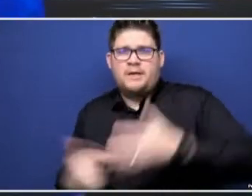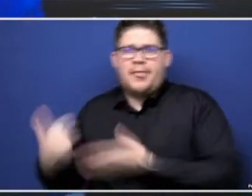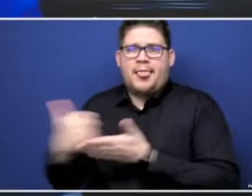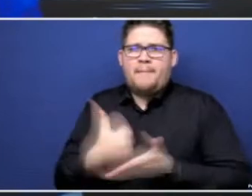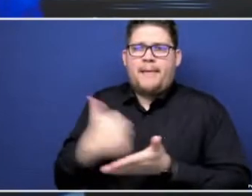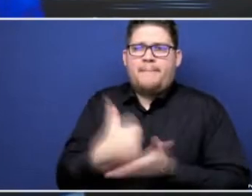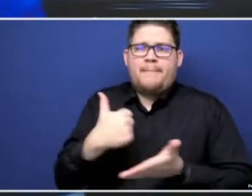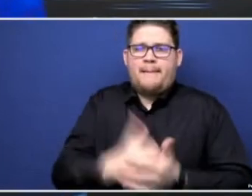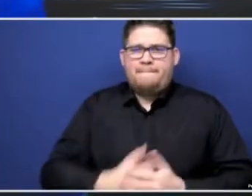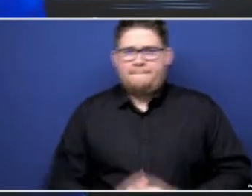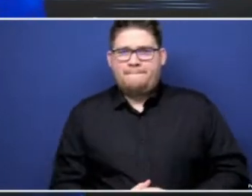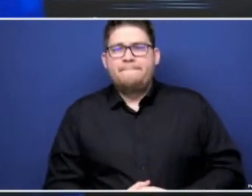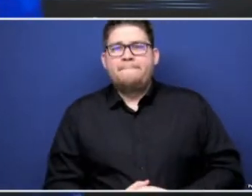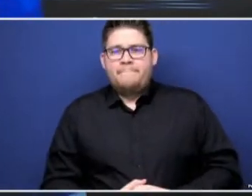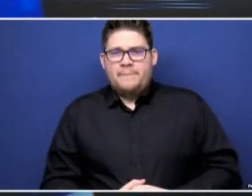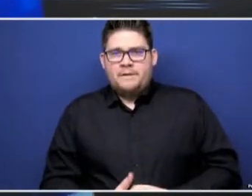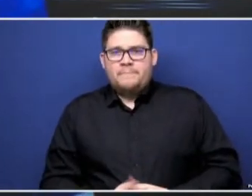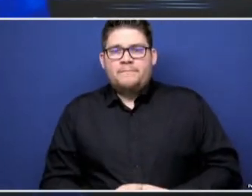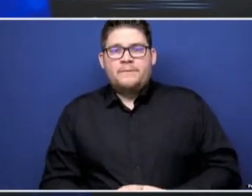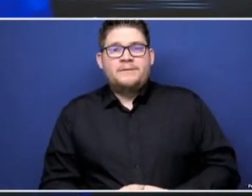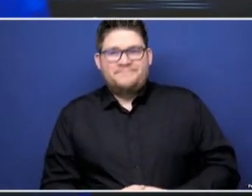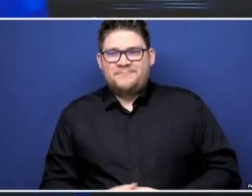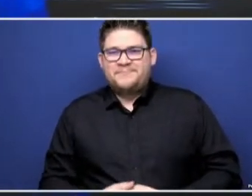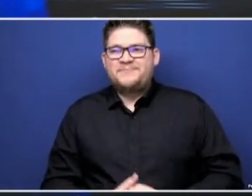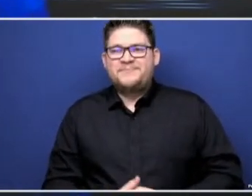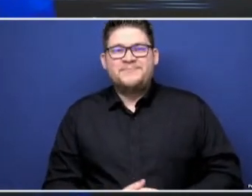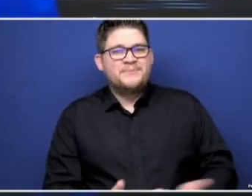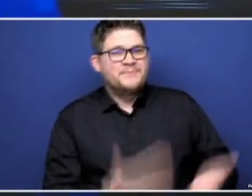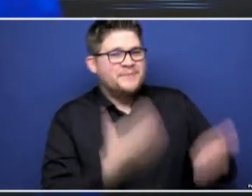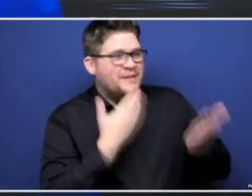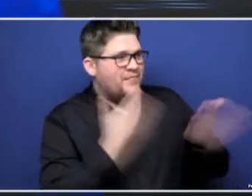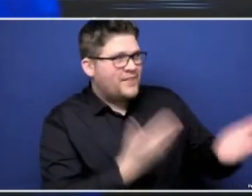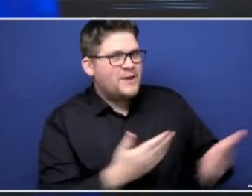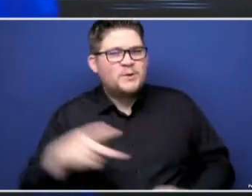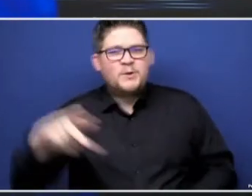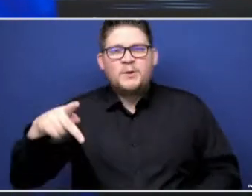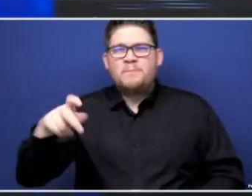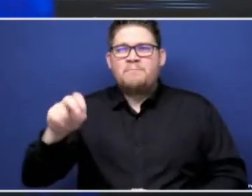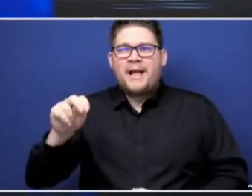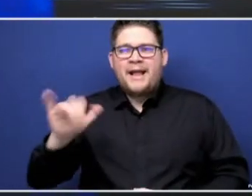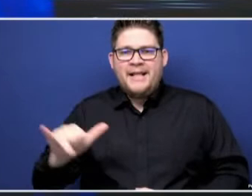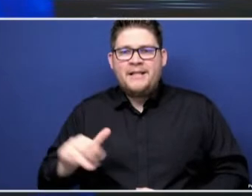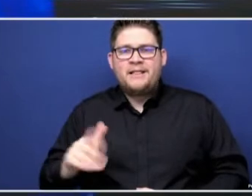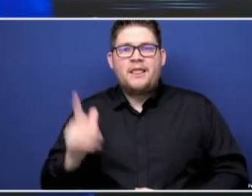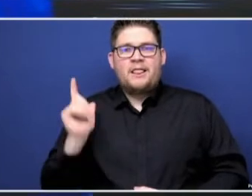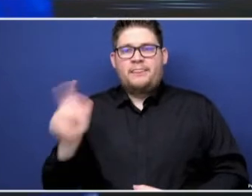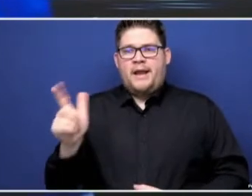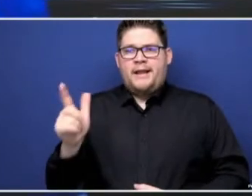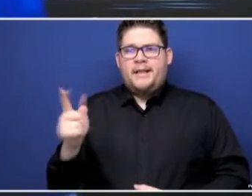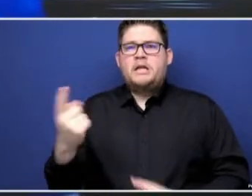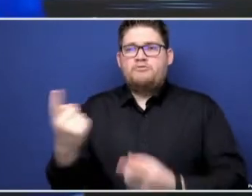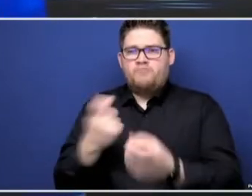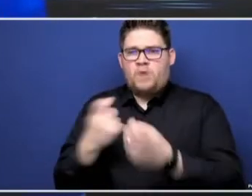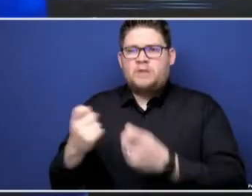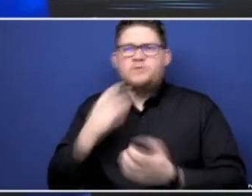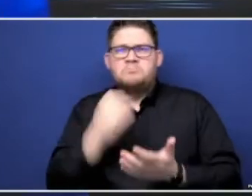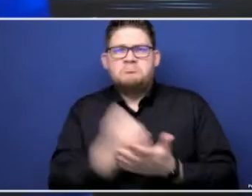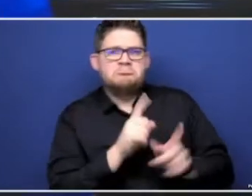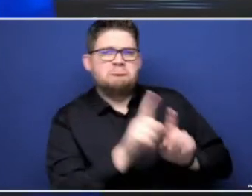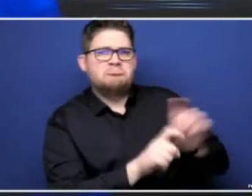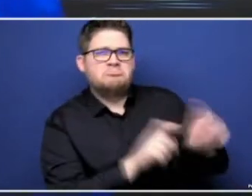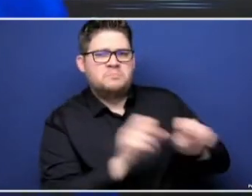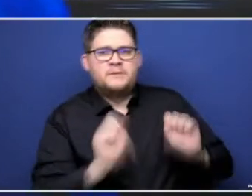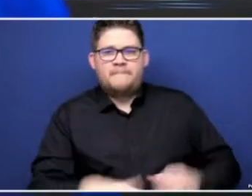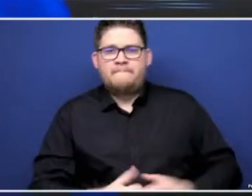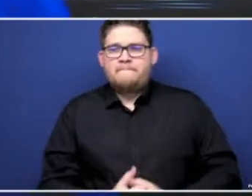dramatically. And then WestJet came to us about a month ago, and we understand what WestJet had to go through. We totally understand. And